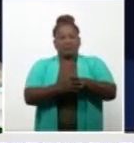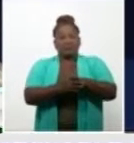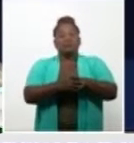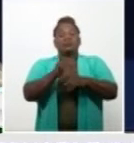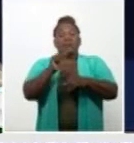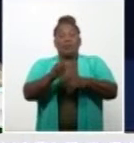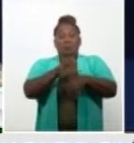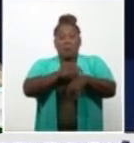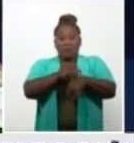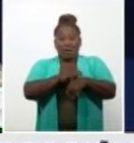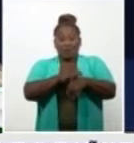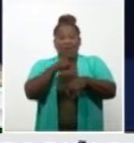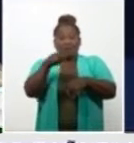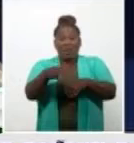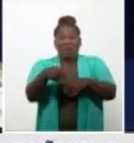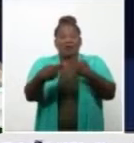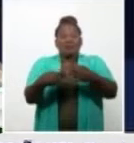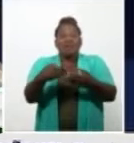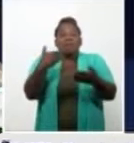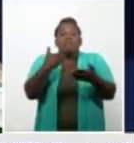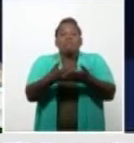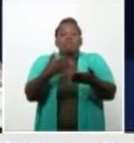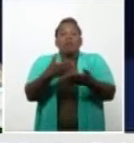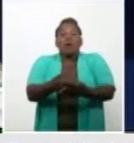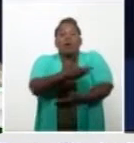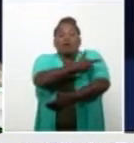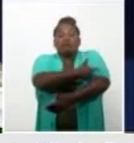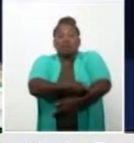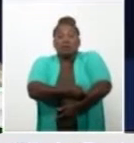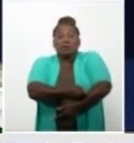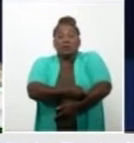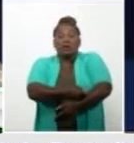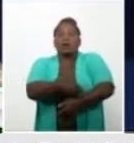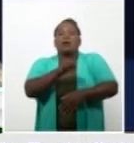and this entails a great risk for this